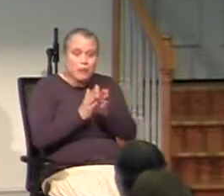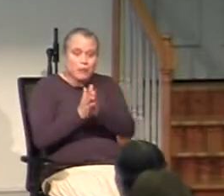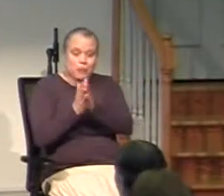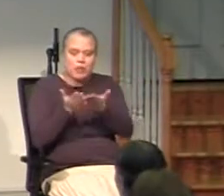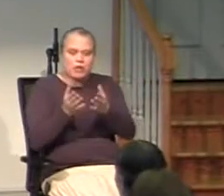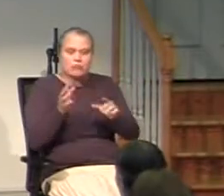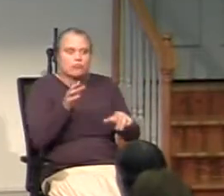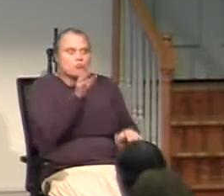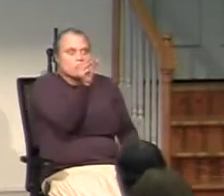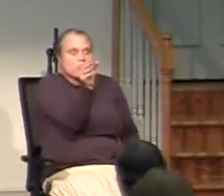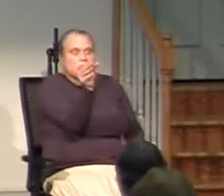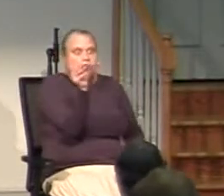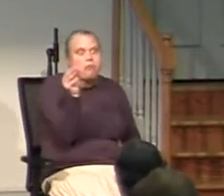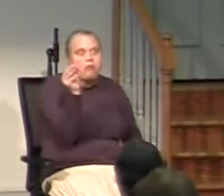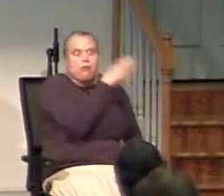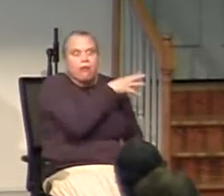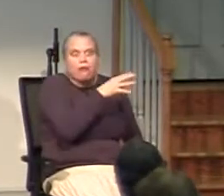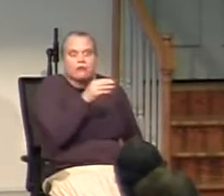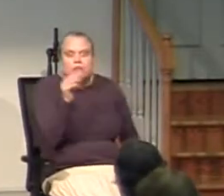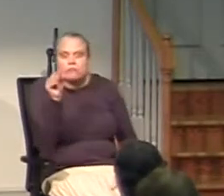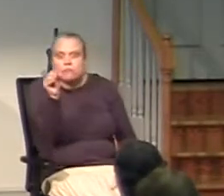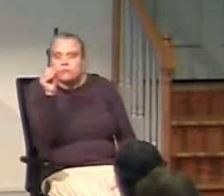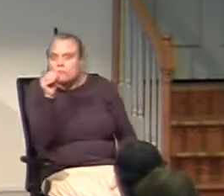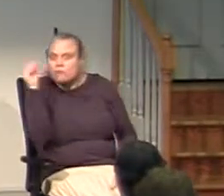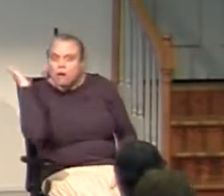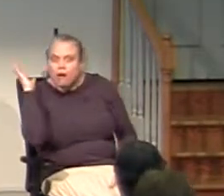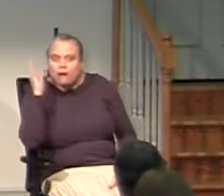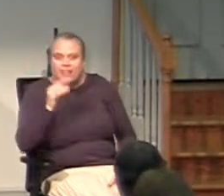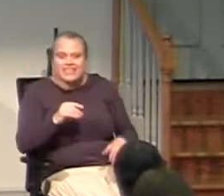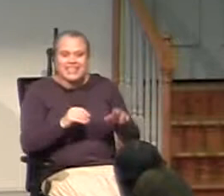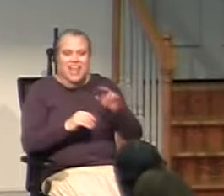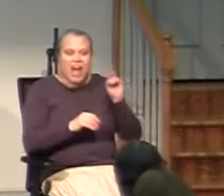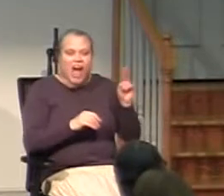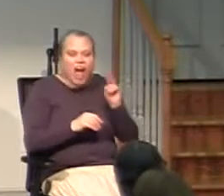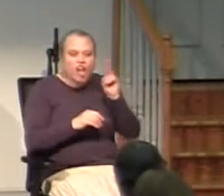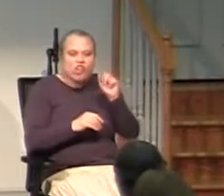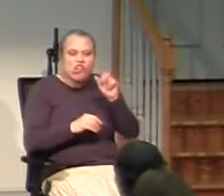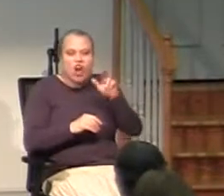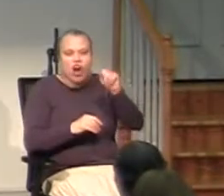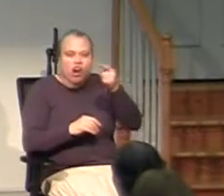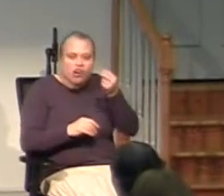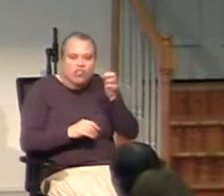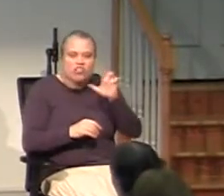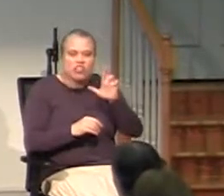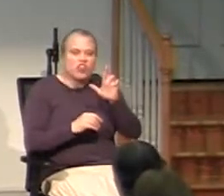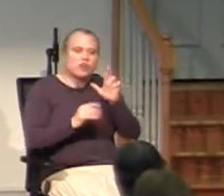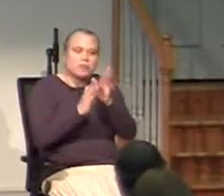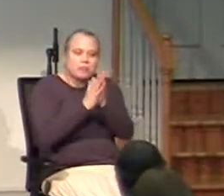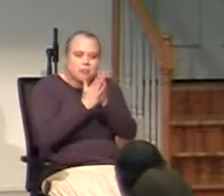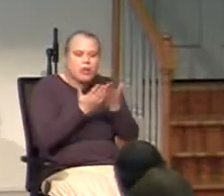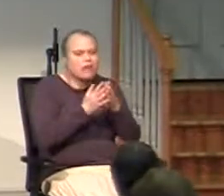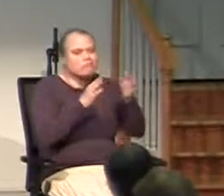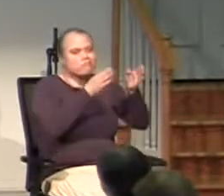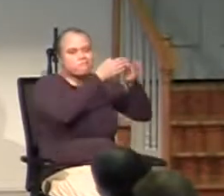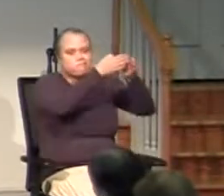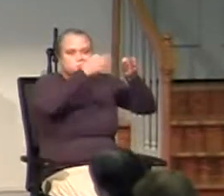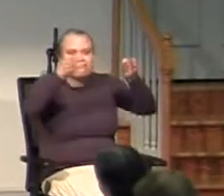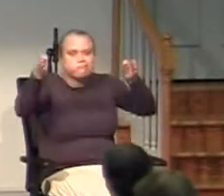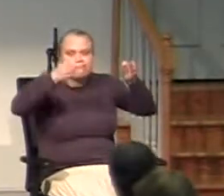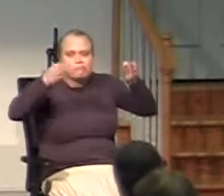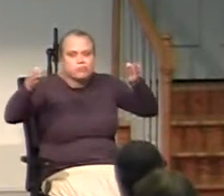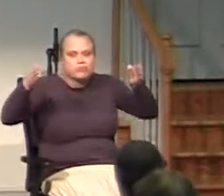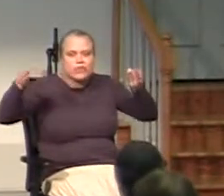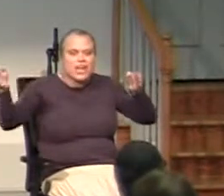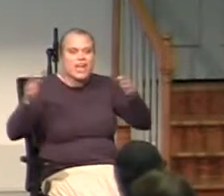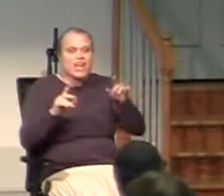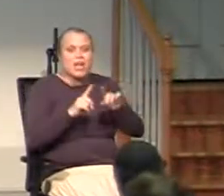I knew what books we had in there. Uncle Arthur's Bible stories and bedtime stories and some of these things. Well, the Jehovah's Witnesses